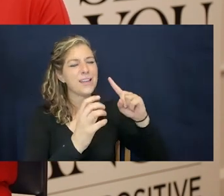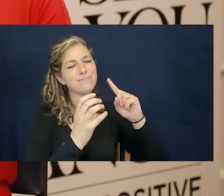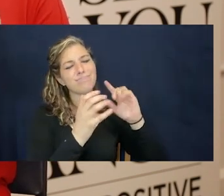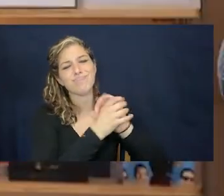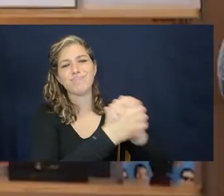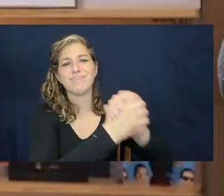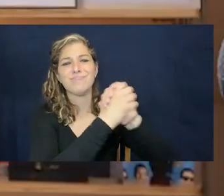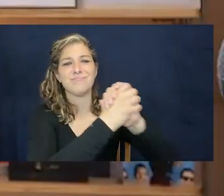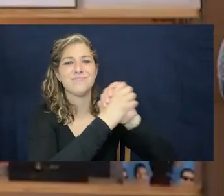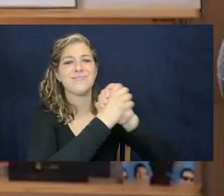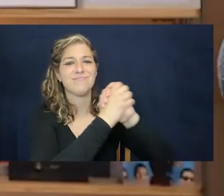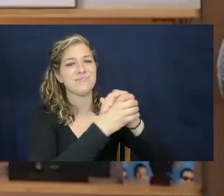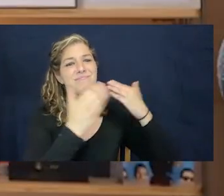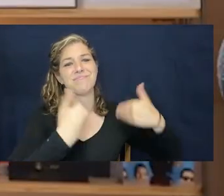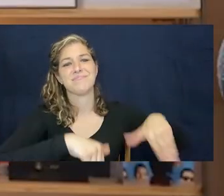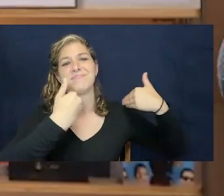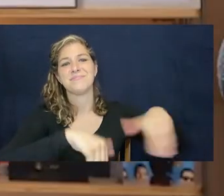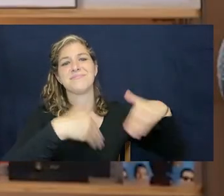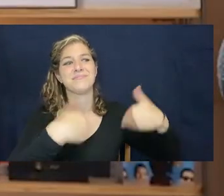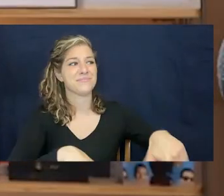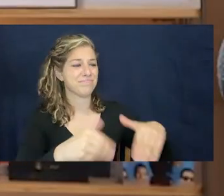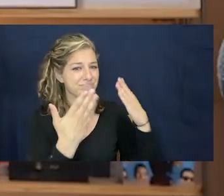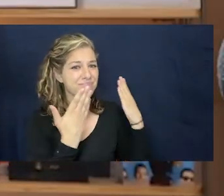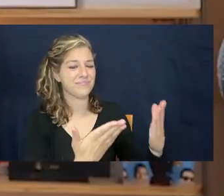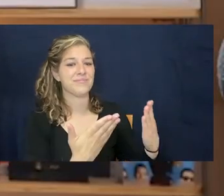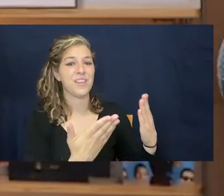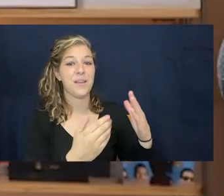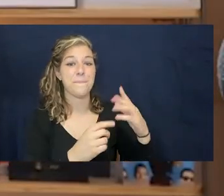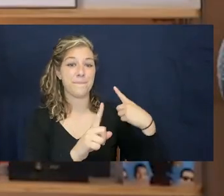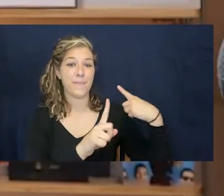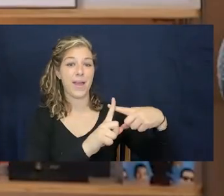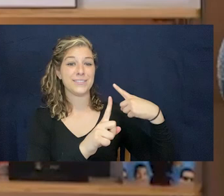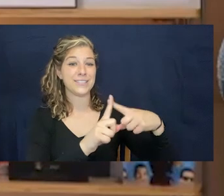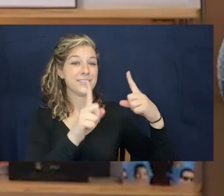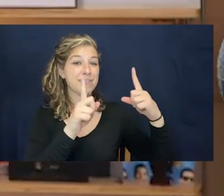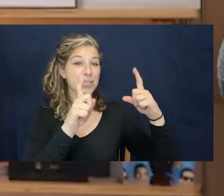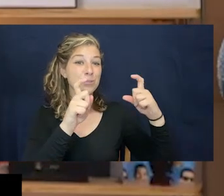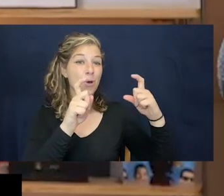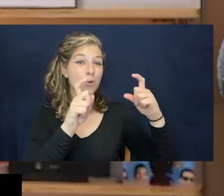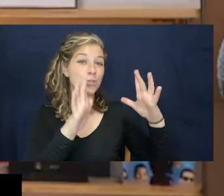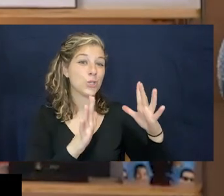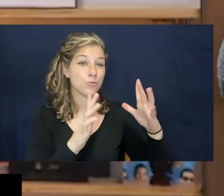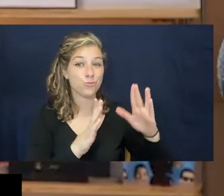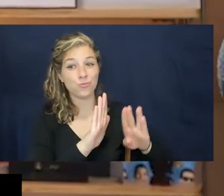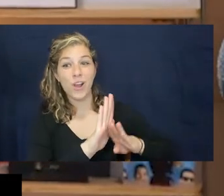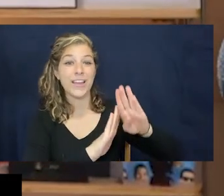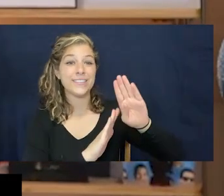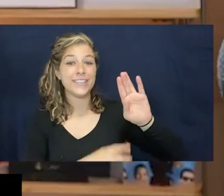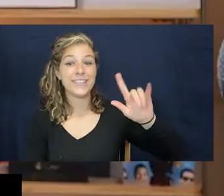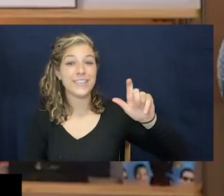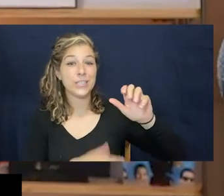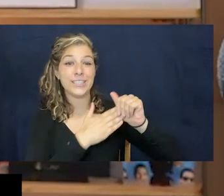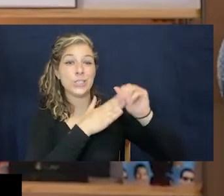much. Hey, Sean, I wanted to wish you the biggest congratulations in the world on receiving the